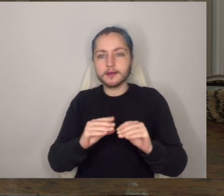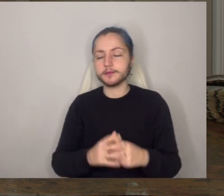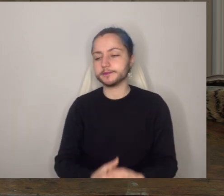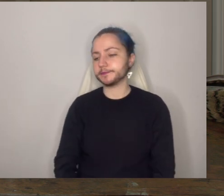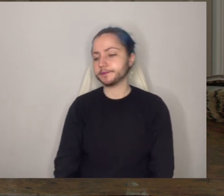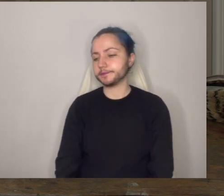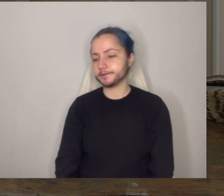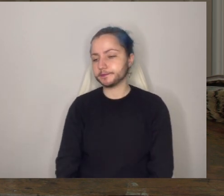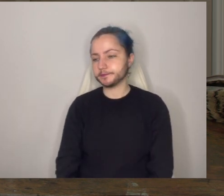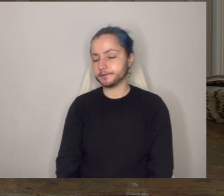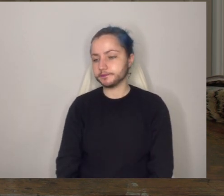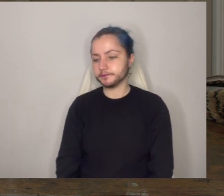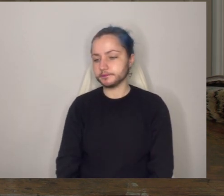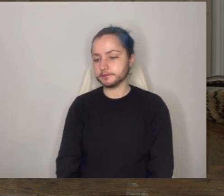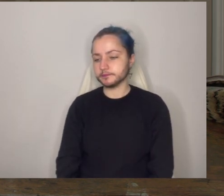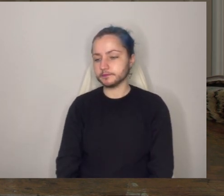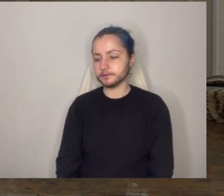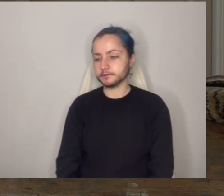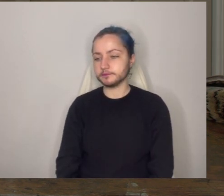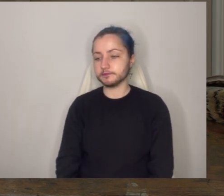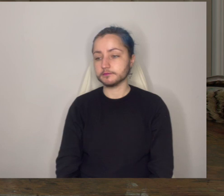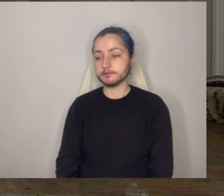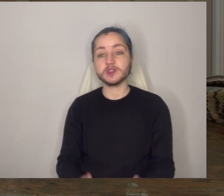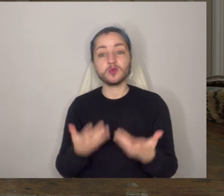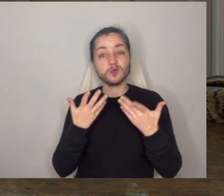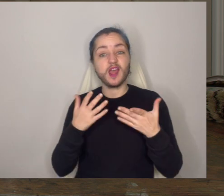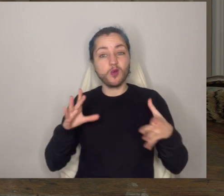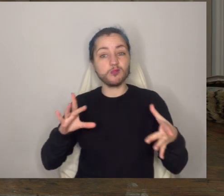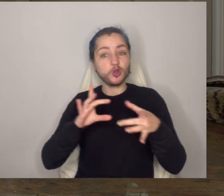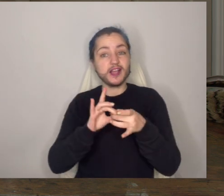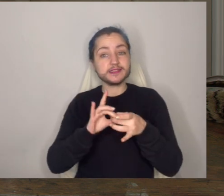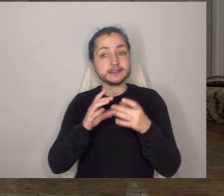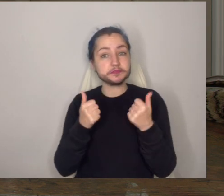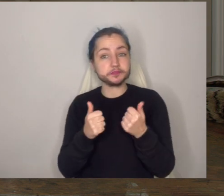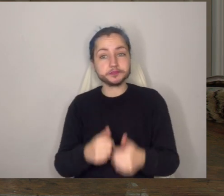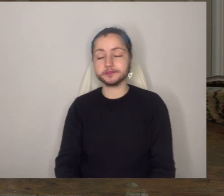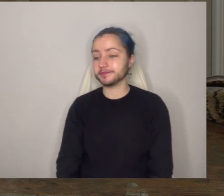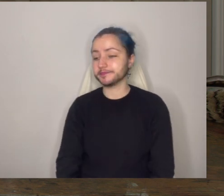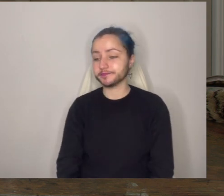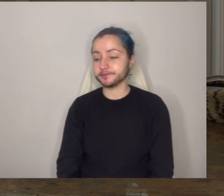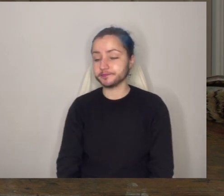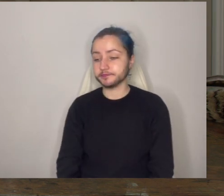going to secure them together with some glue.